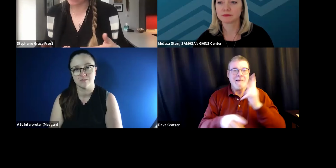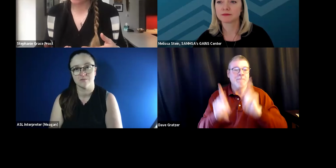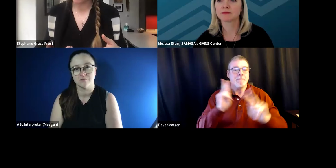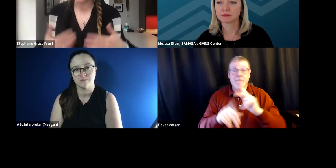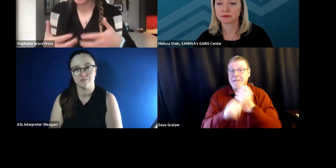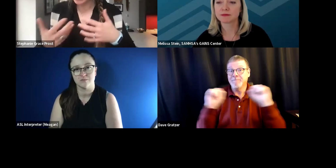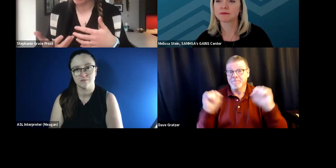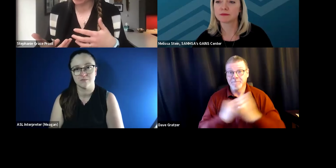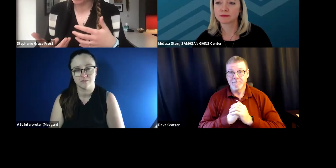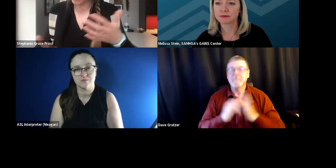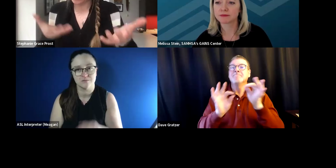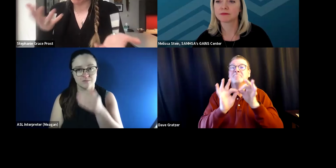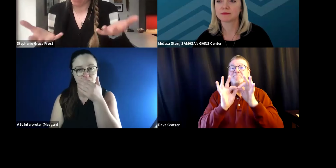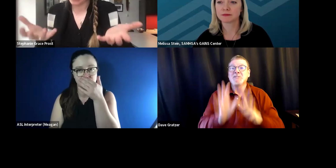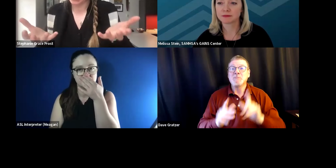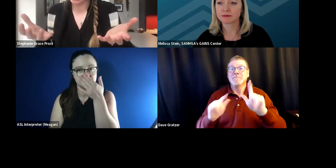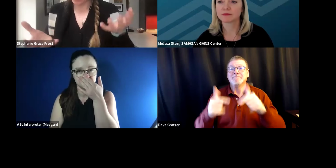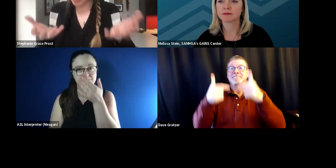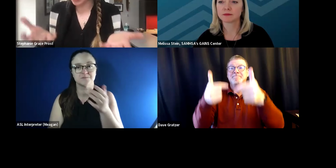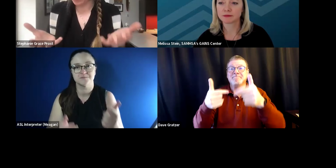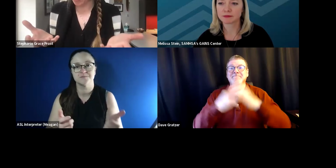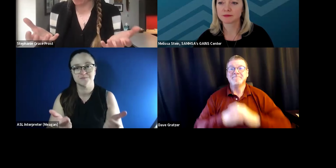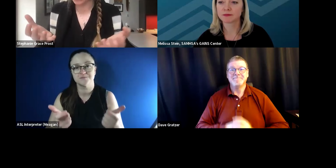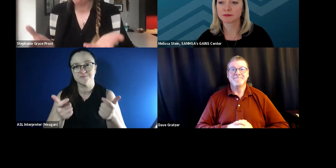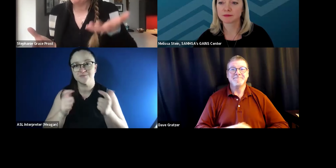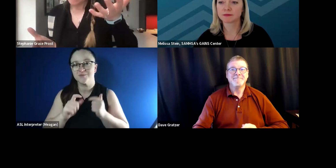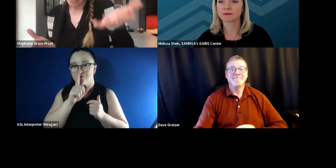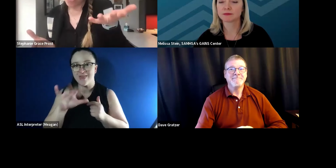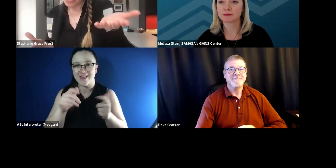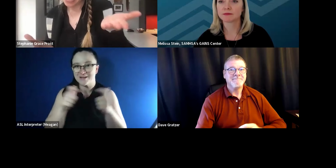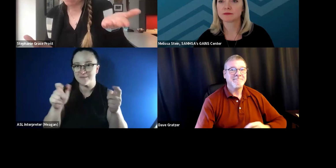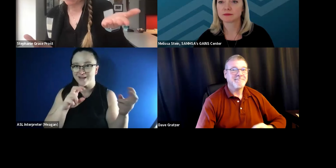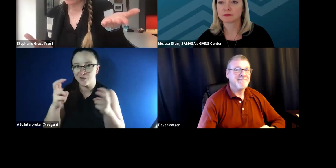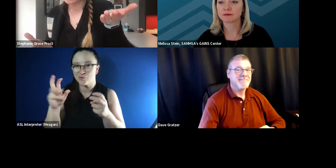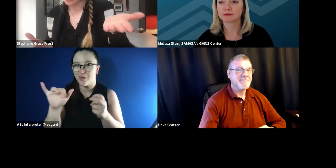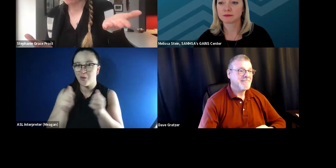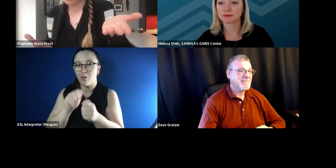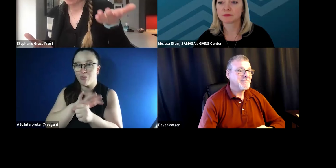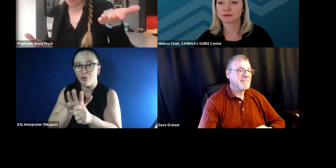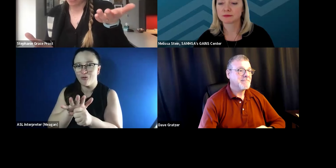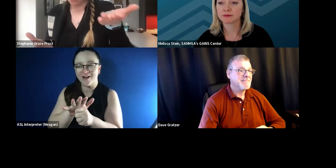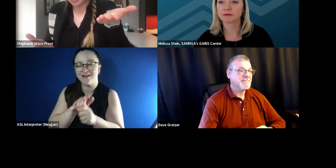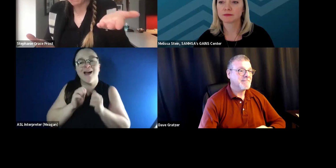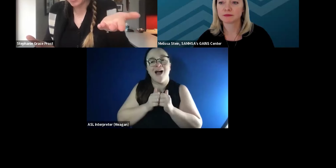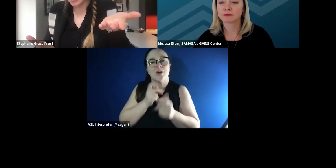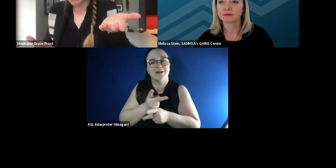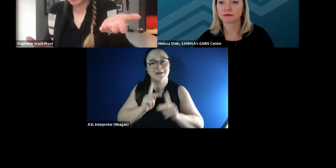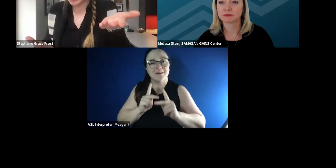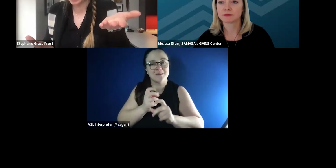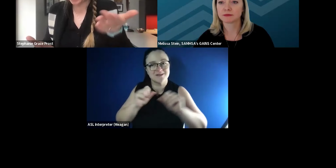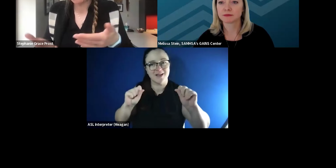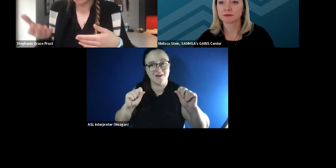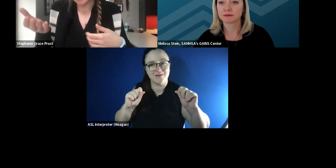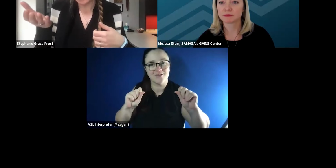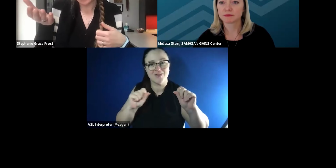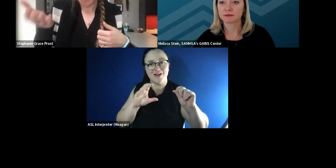safe. That's kind of the bigger issue, is balancing, just like with COVID, how do we keep people safe by not infecting them with